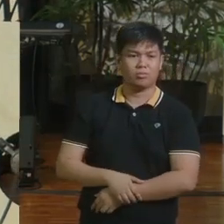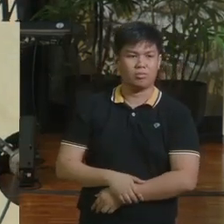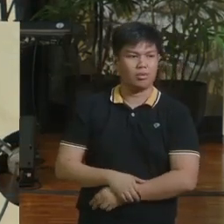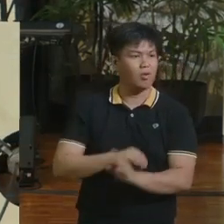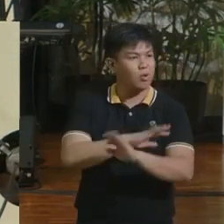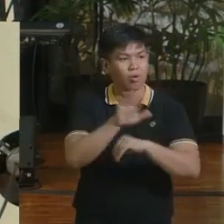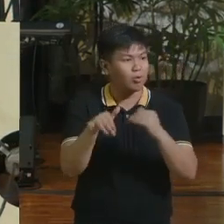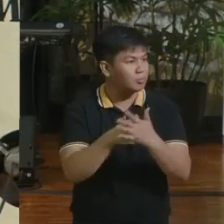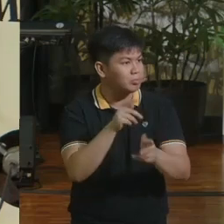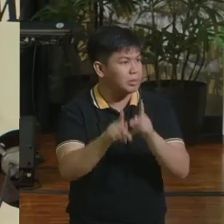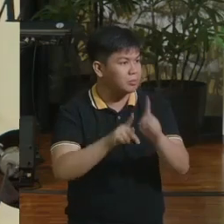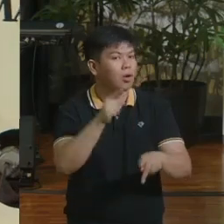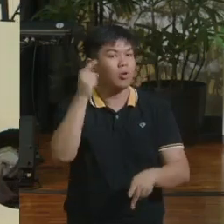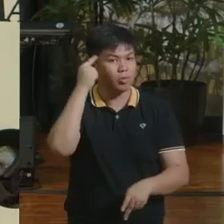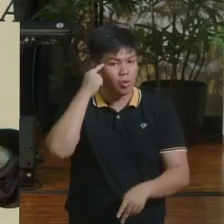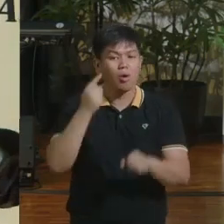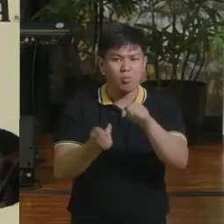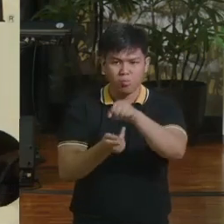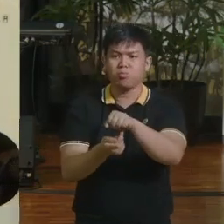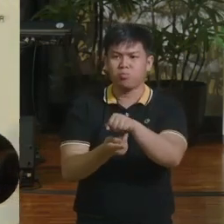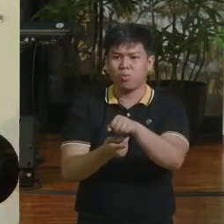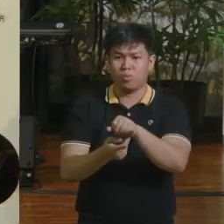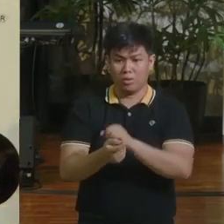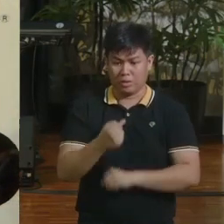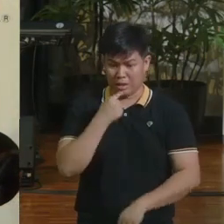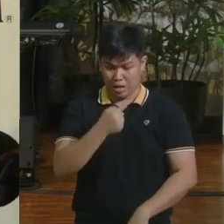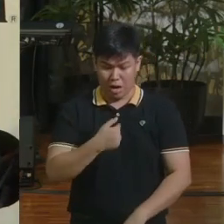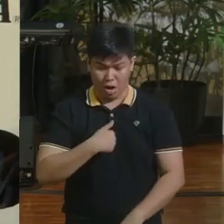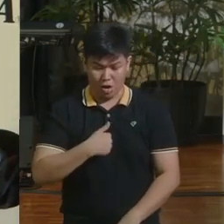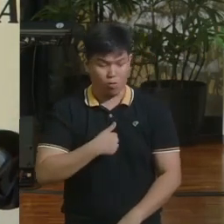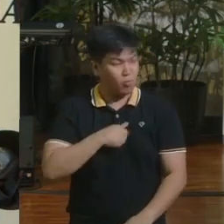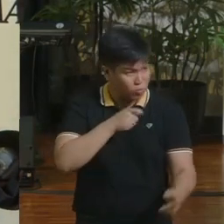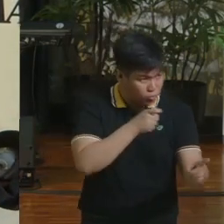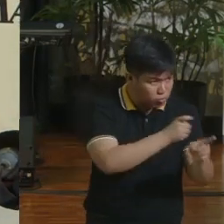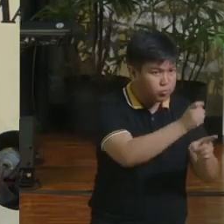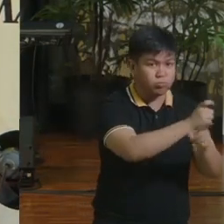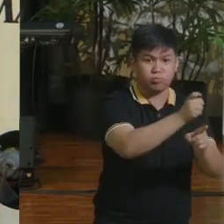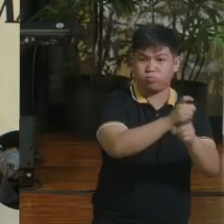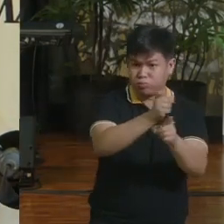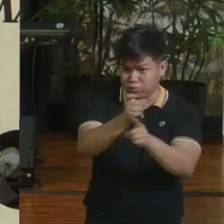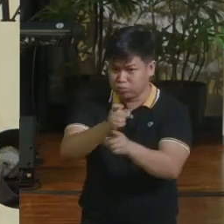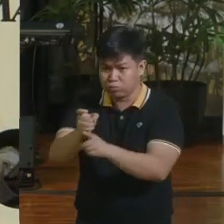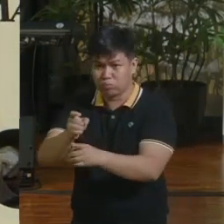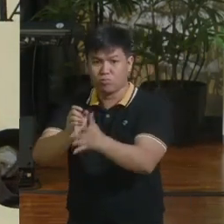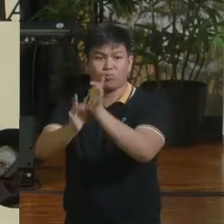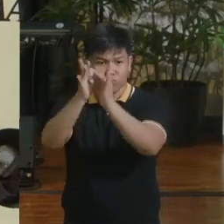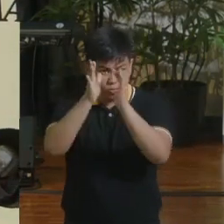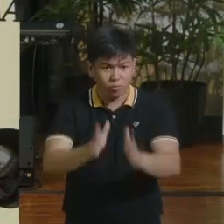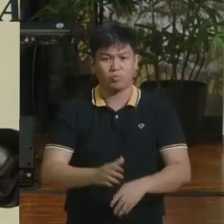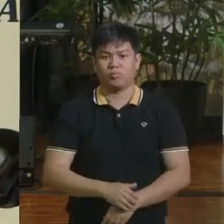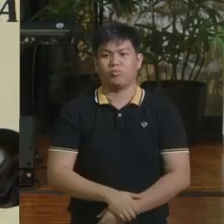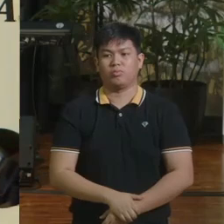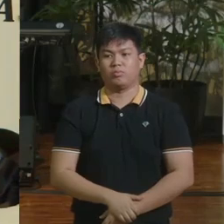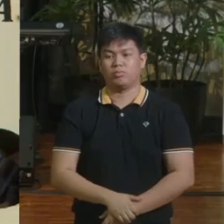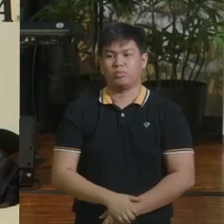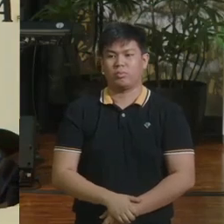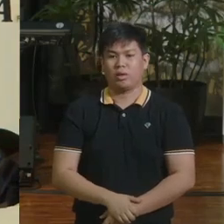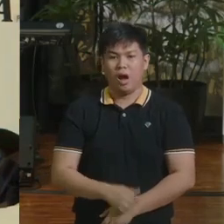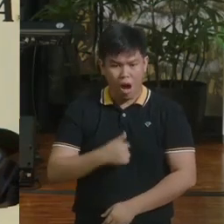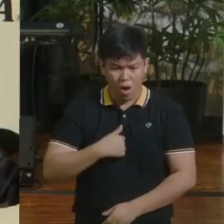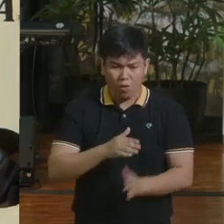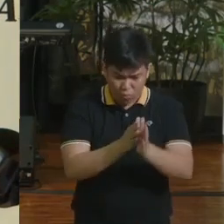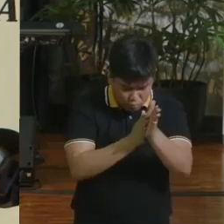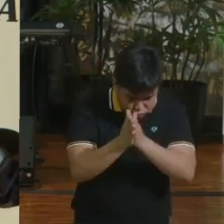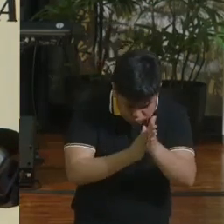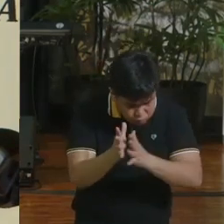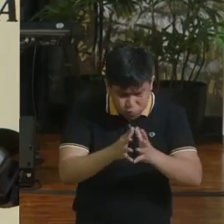lahat. Sabi niya sa kanyang testimonyo sa Acts 22, I persecuted this way to the death, binding